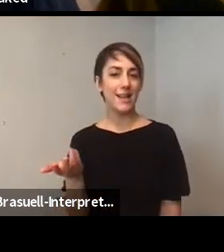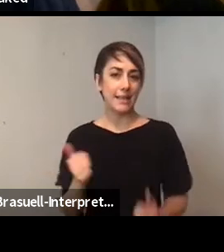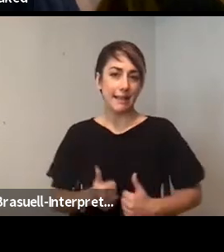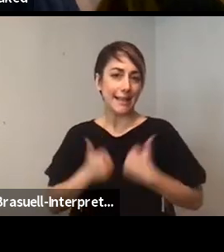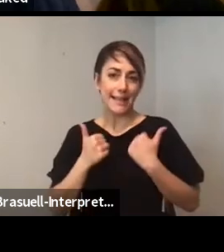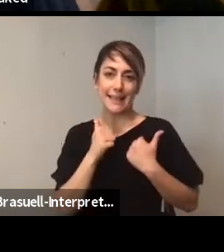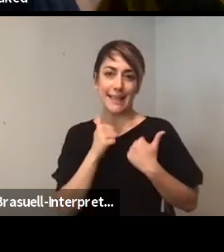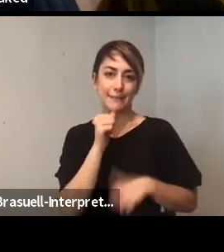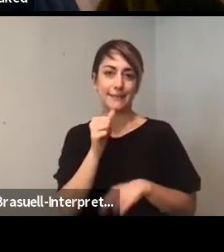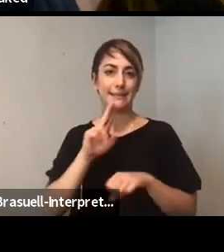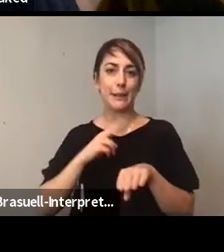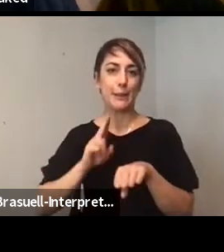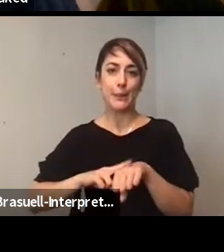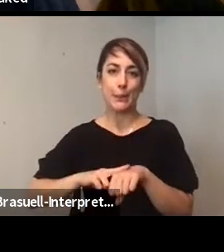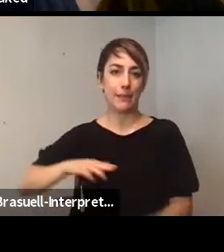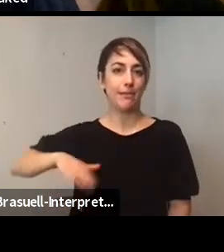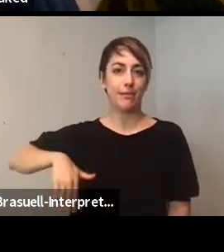step by step we are,